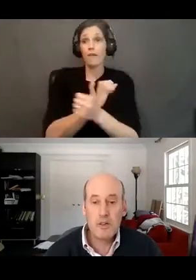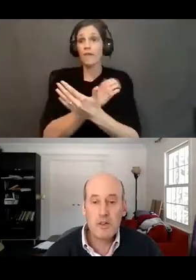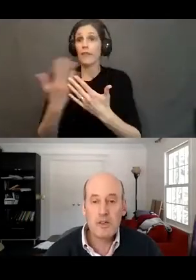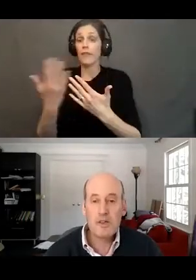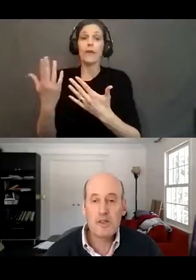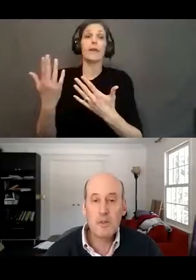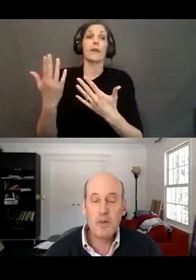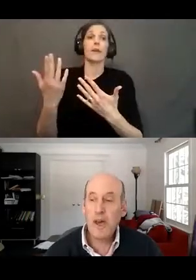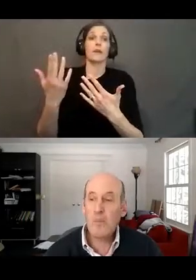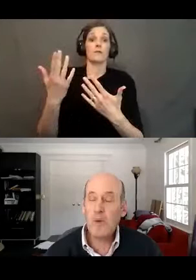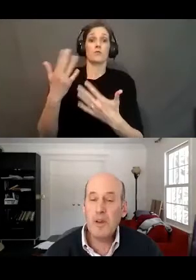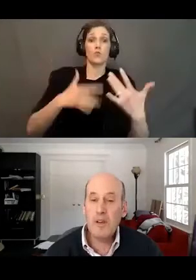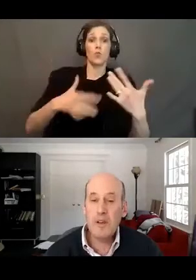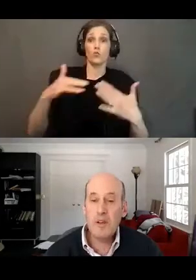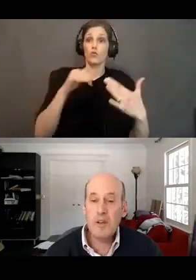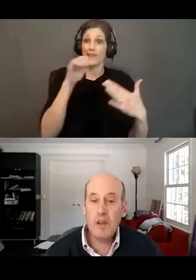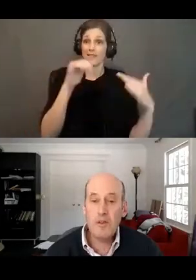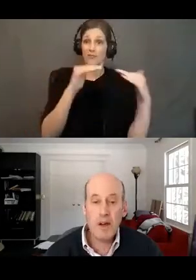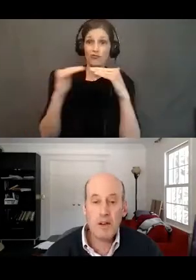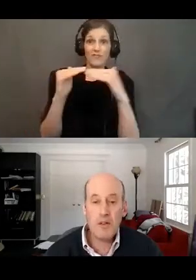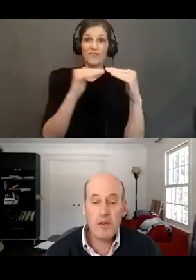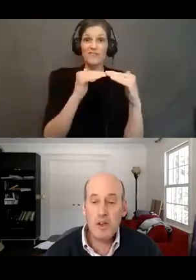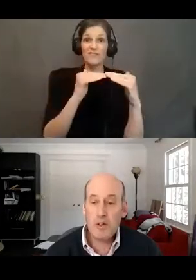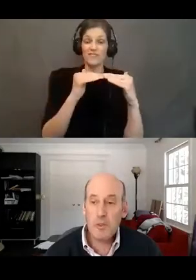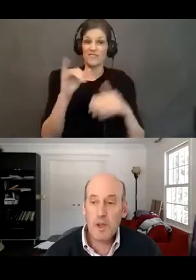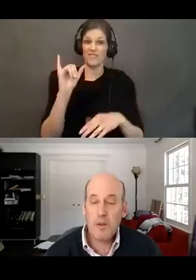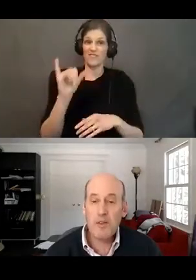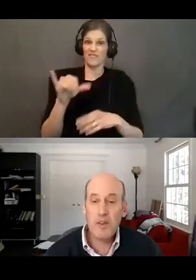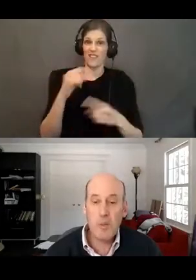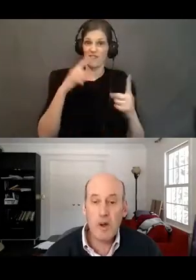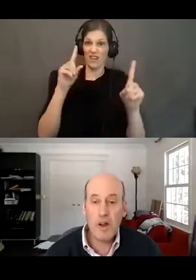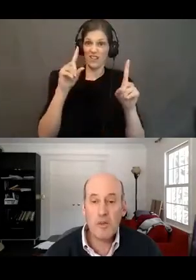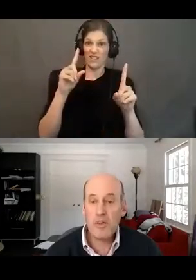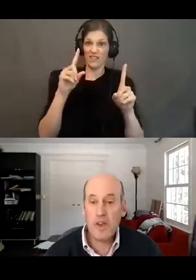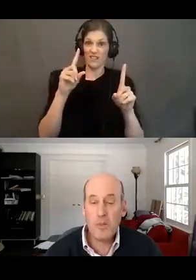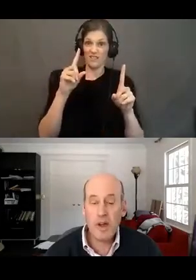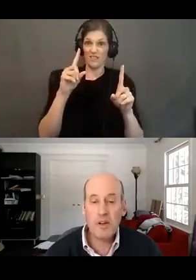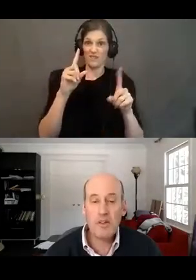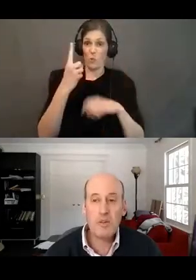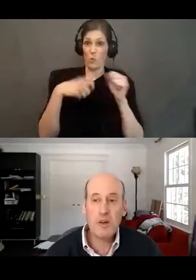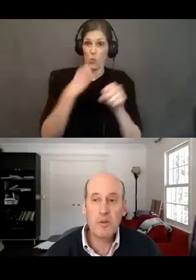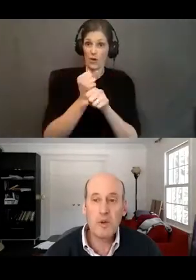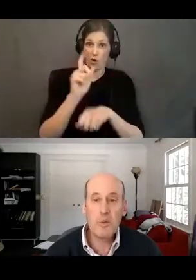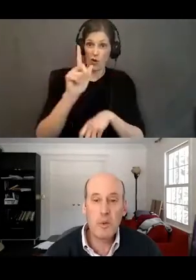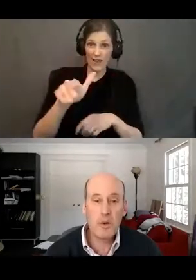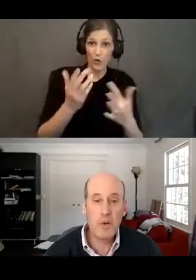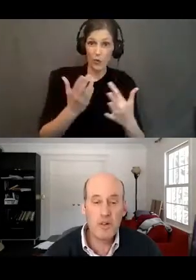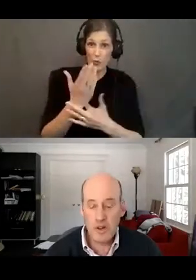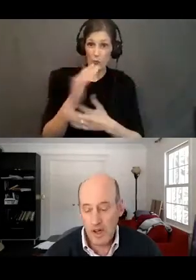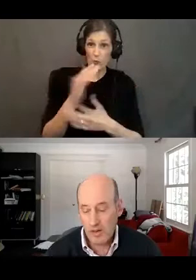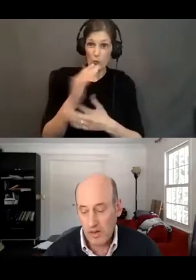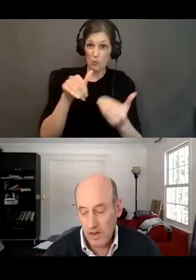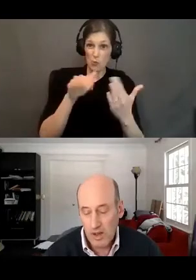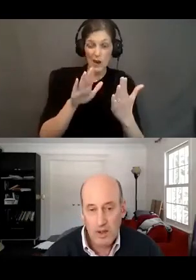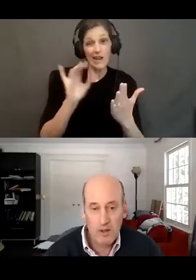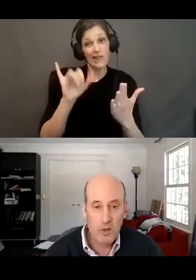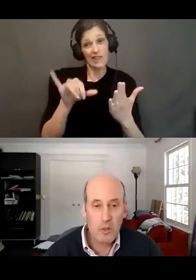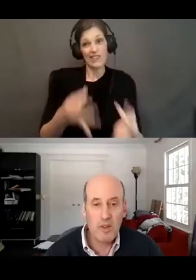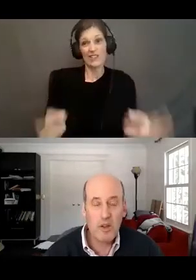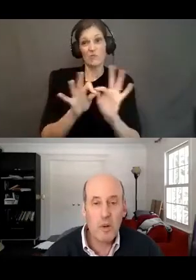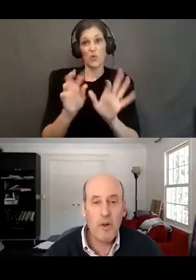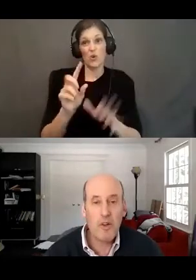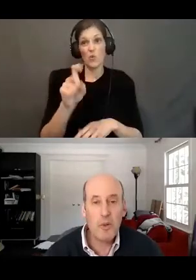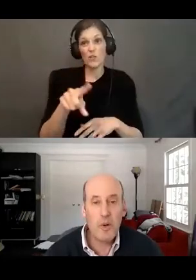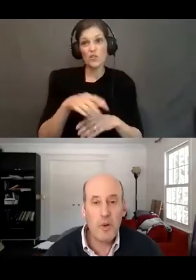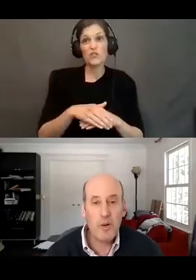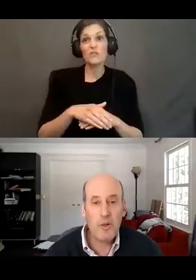social injustice, would that be effective a year from now in the same way through the same mechanisms? That would be an important question to ask. So we might